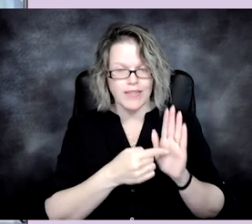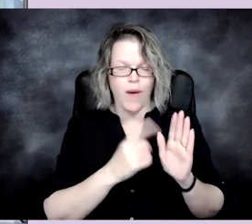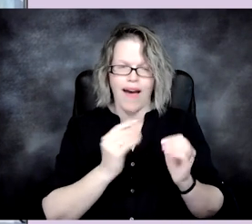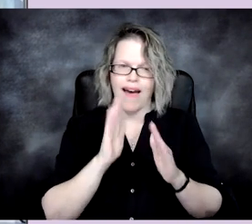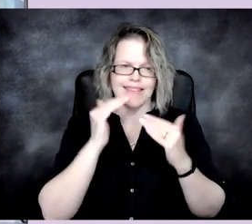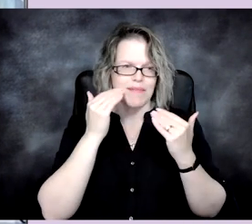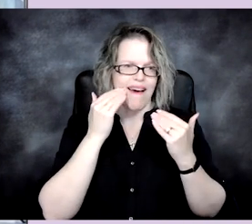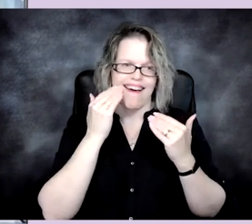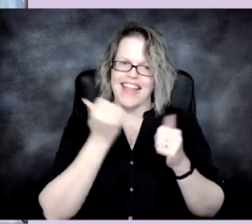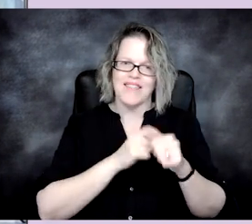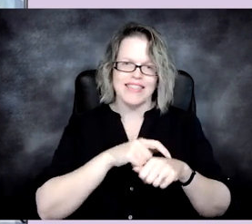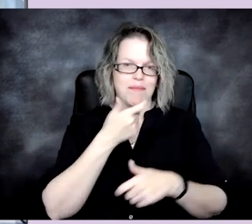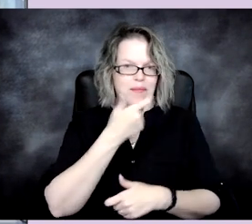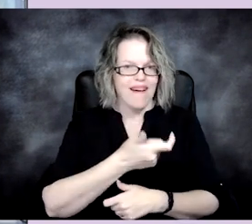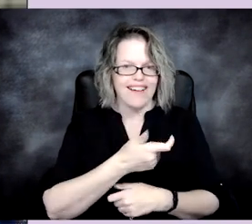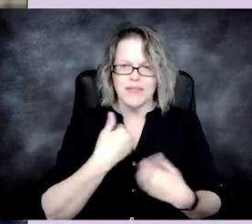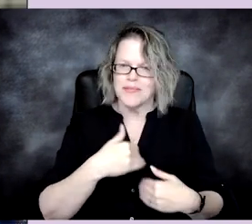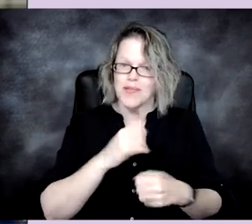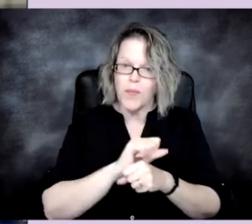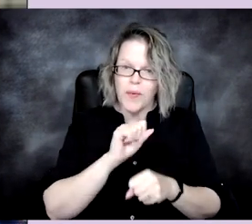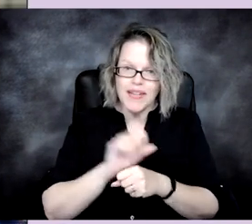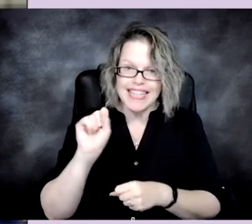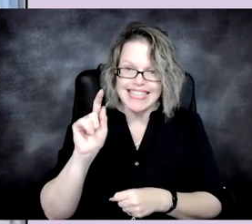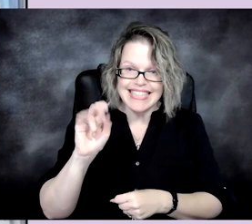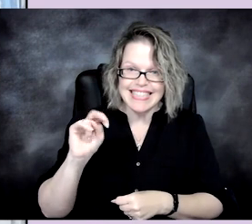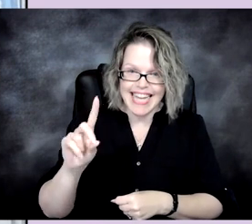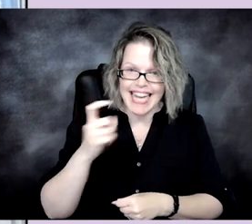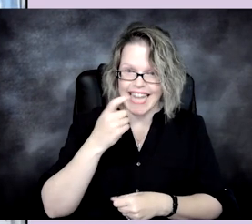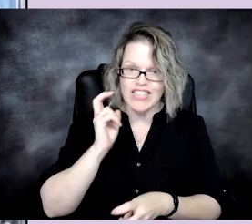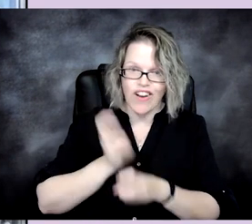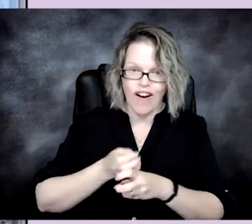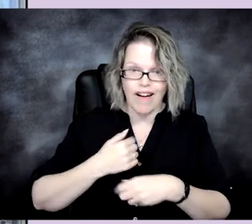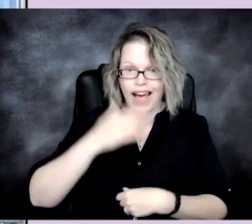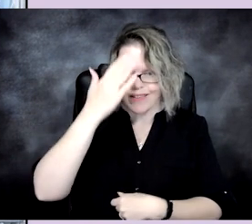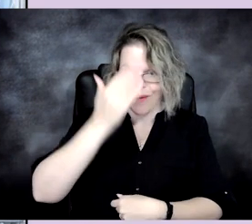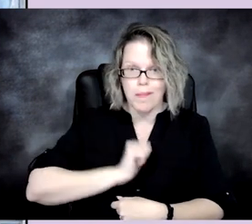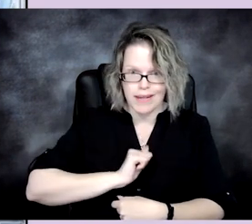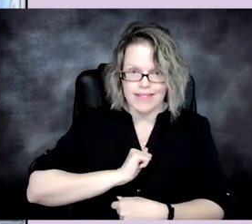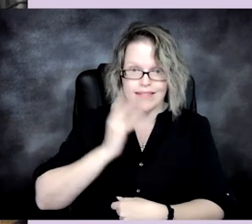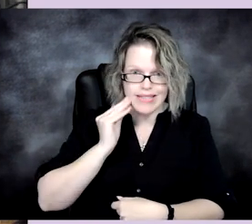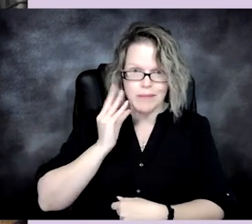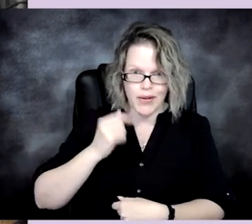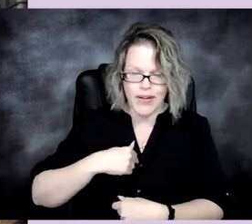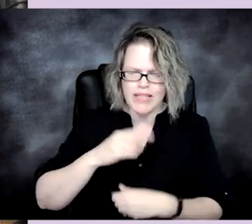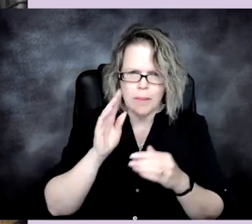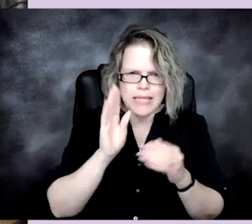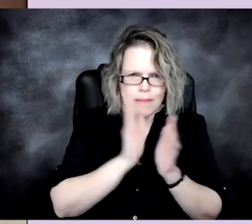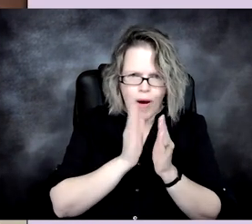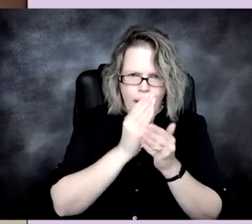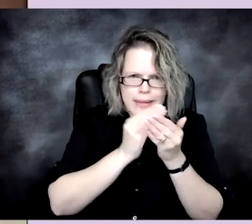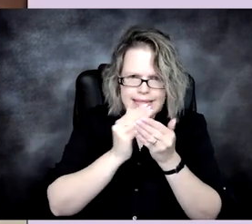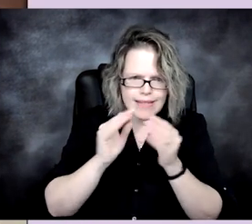face every time I saw it. Working in stained glass is difficult. I know, I've tried it. There's so many small pieces. Creating a stained